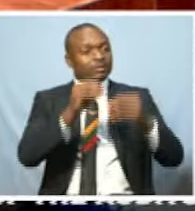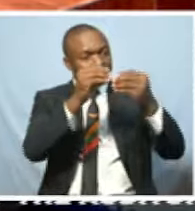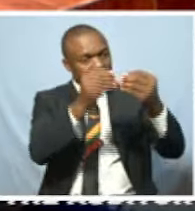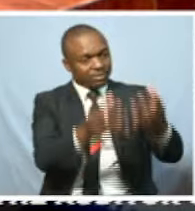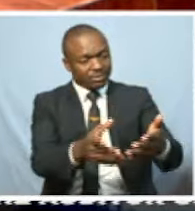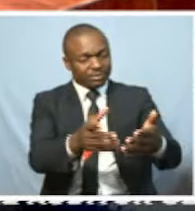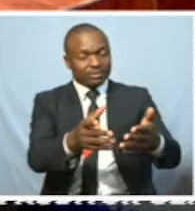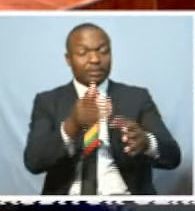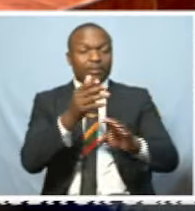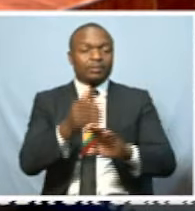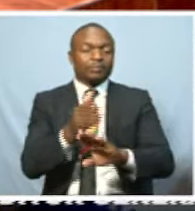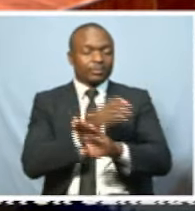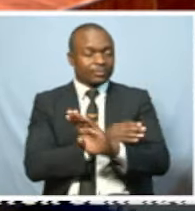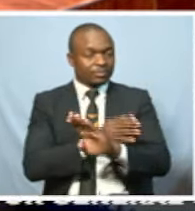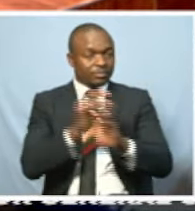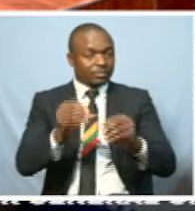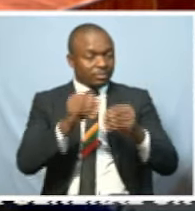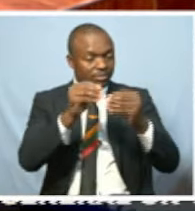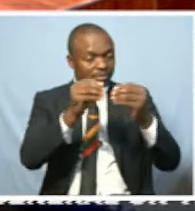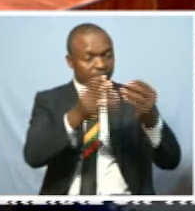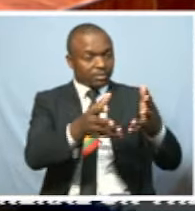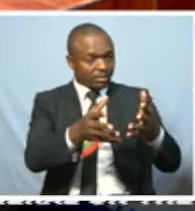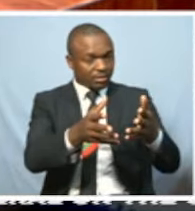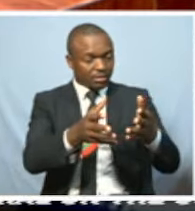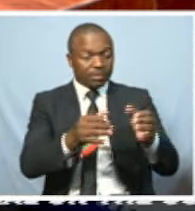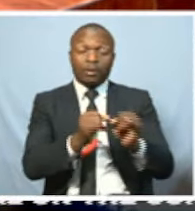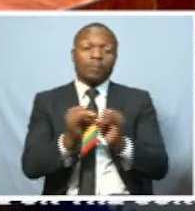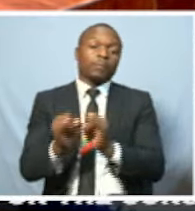and before you actually implement,